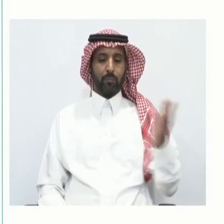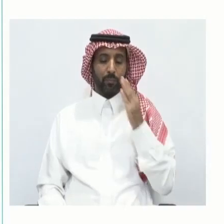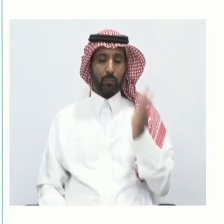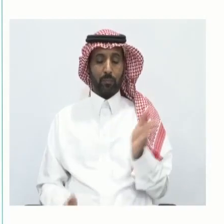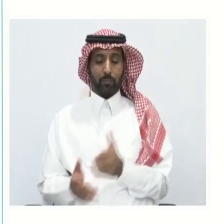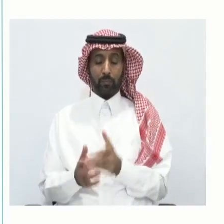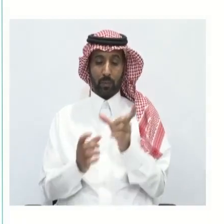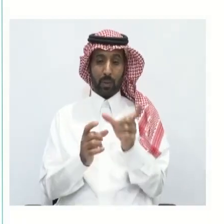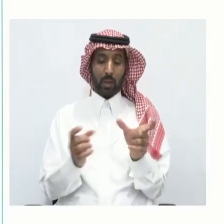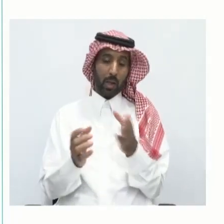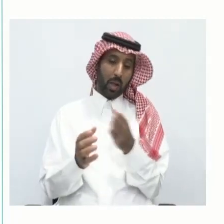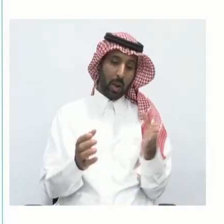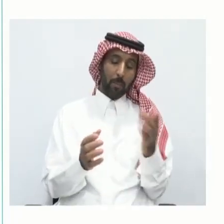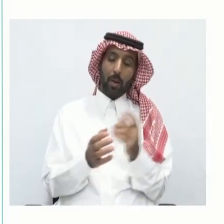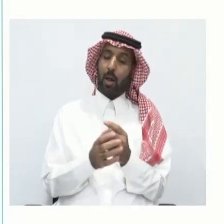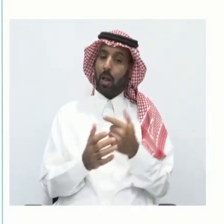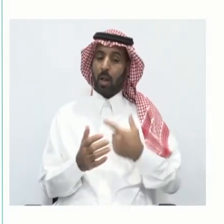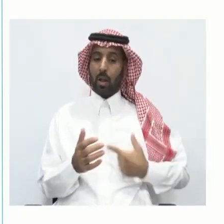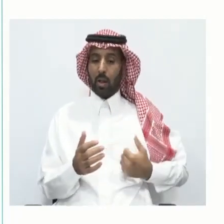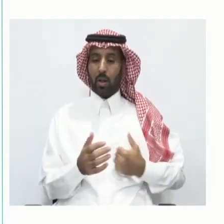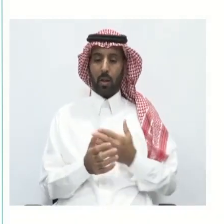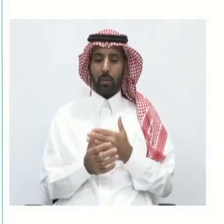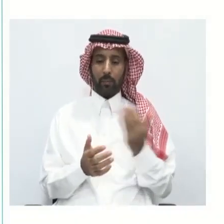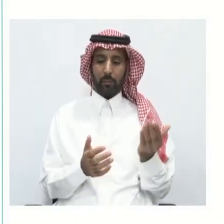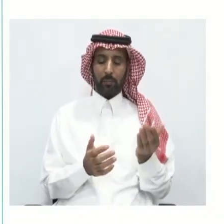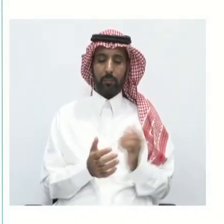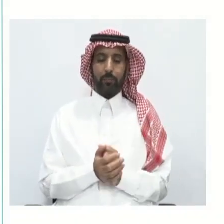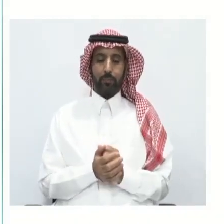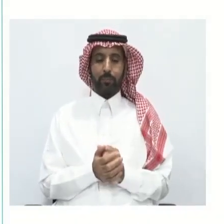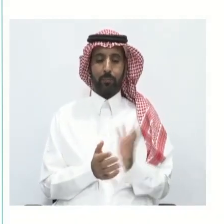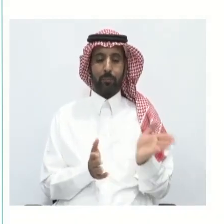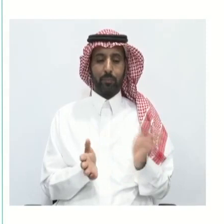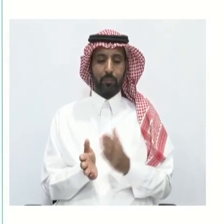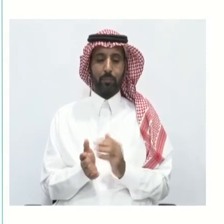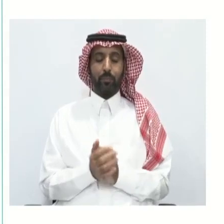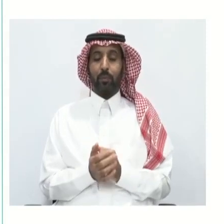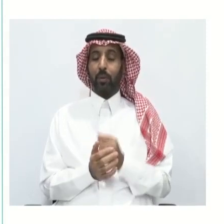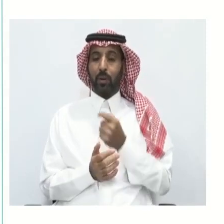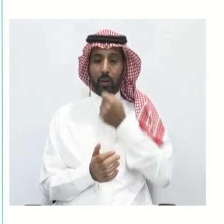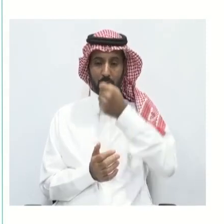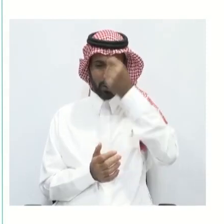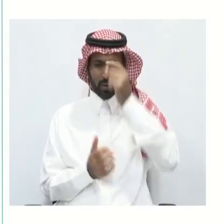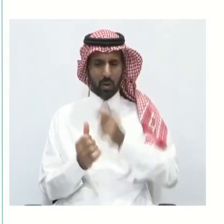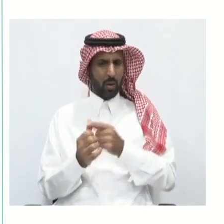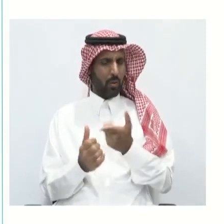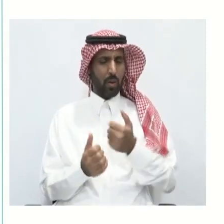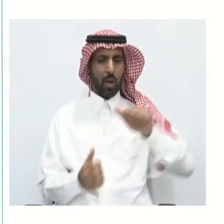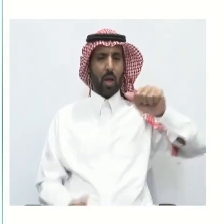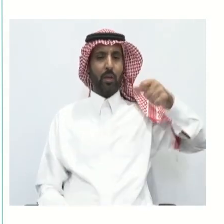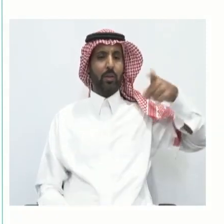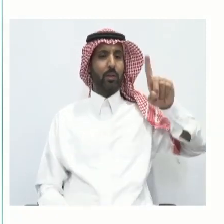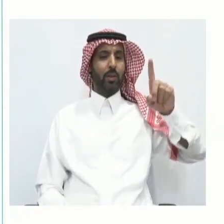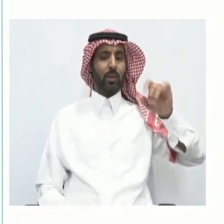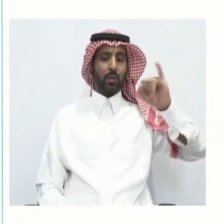verb he is, and then the adjective exotic. So we have two positions for the adjective. The first one is before